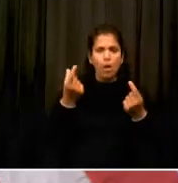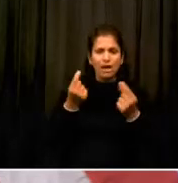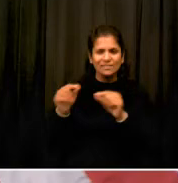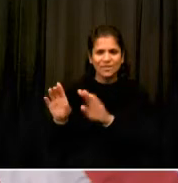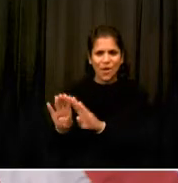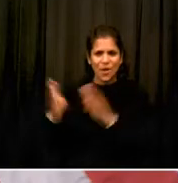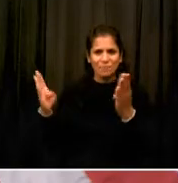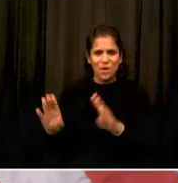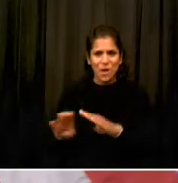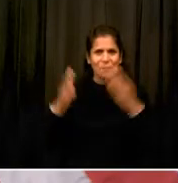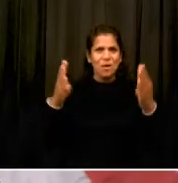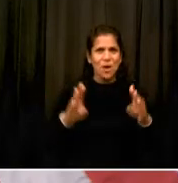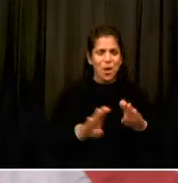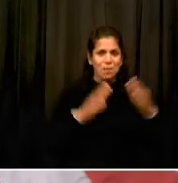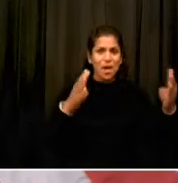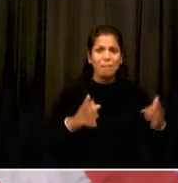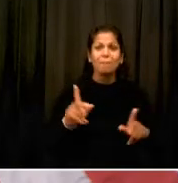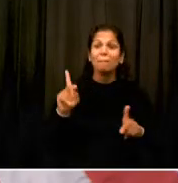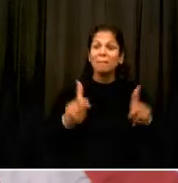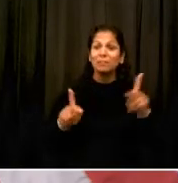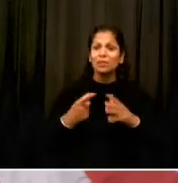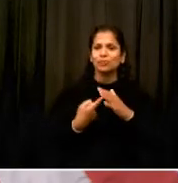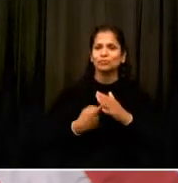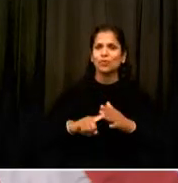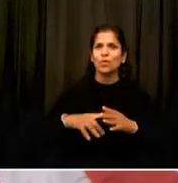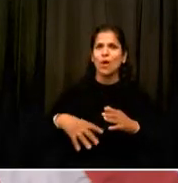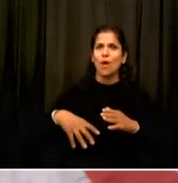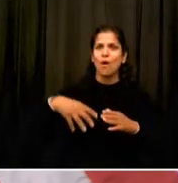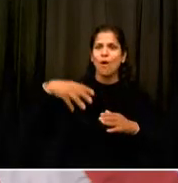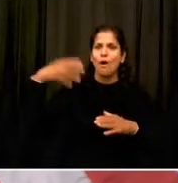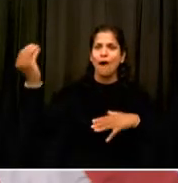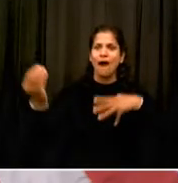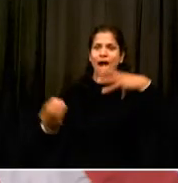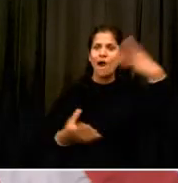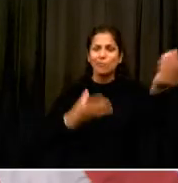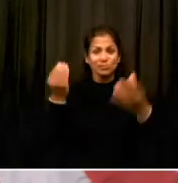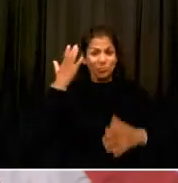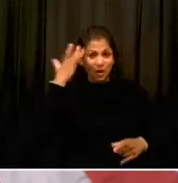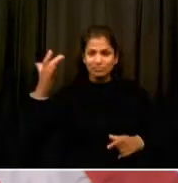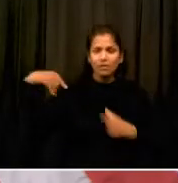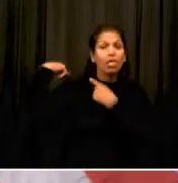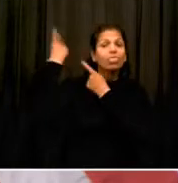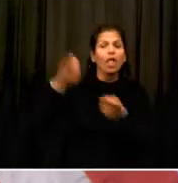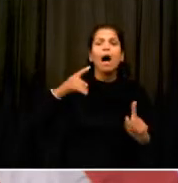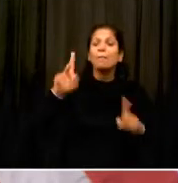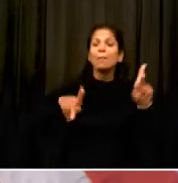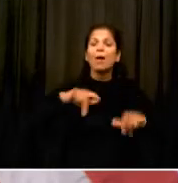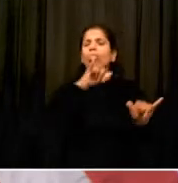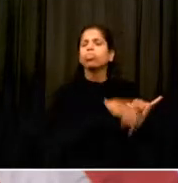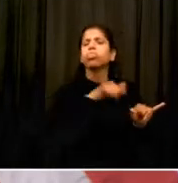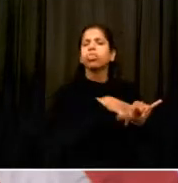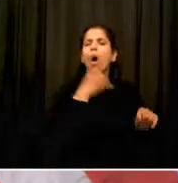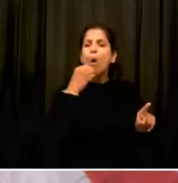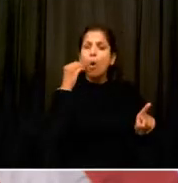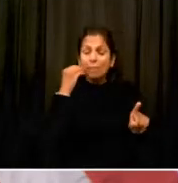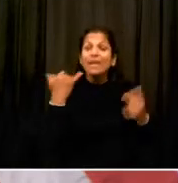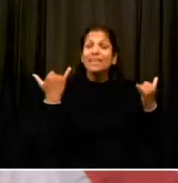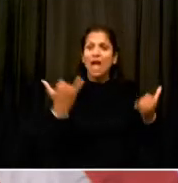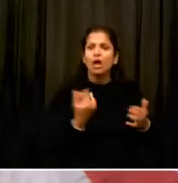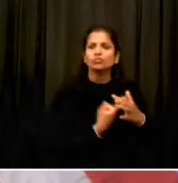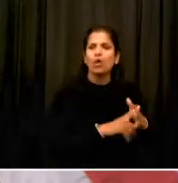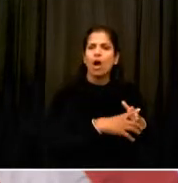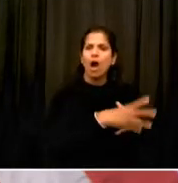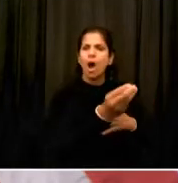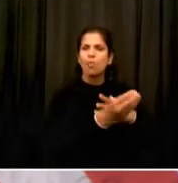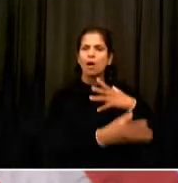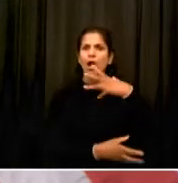eat outside at a restaurant. Across all of the phases of reopening, the Test and Trace Corps has been there